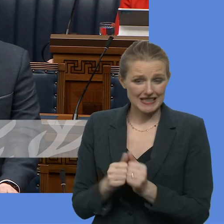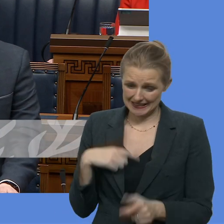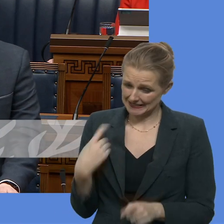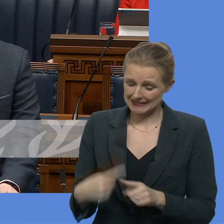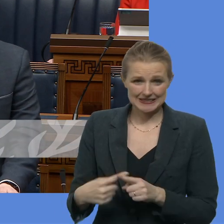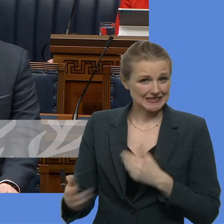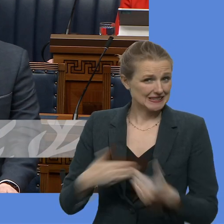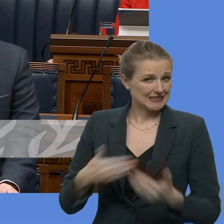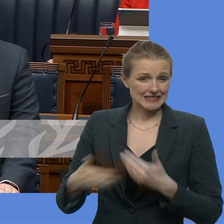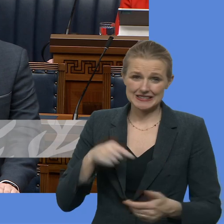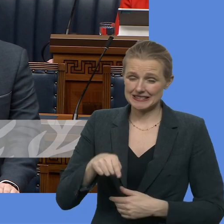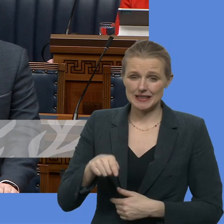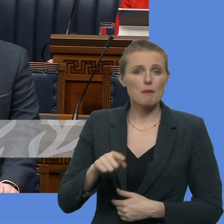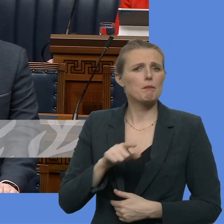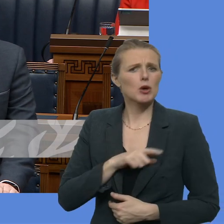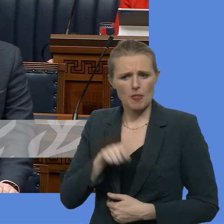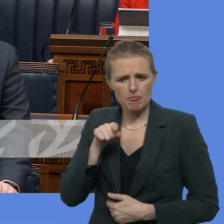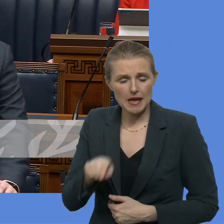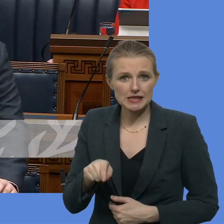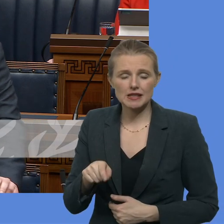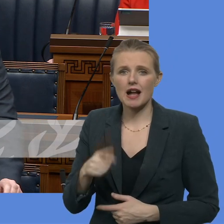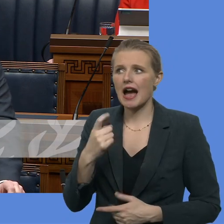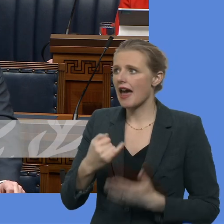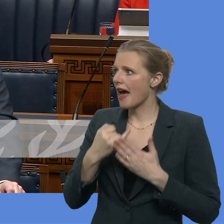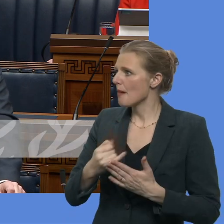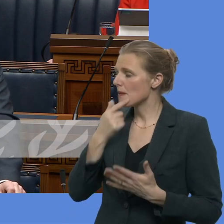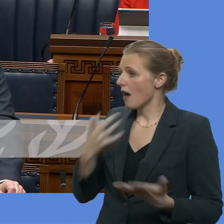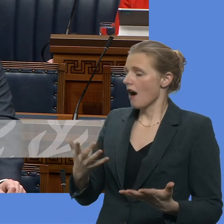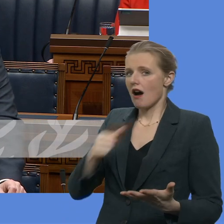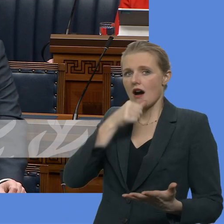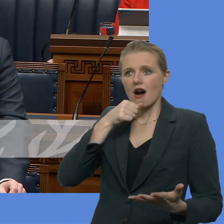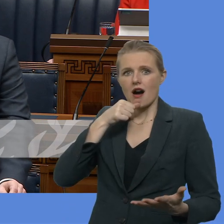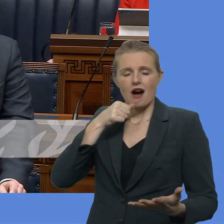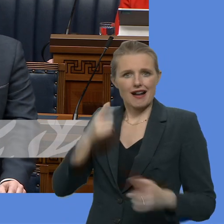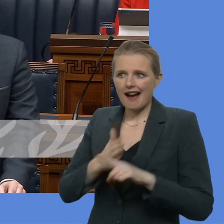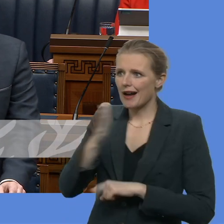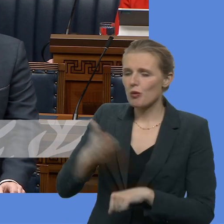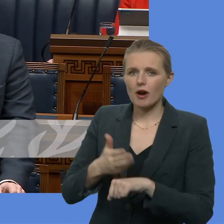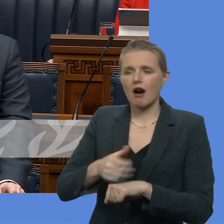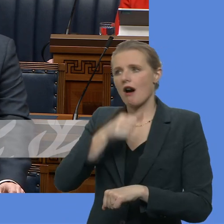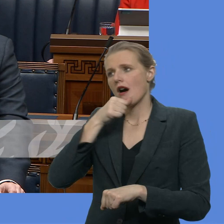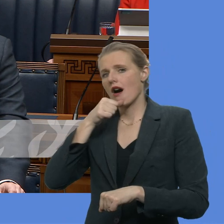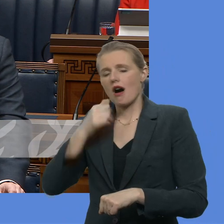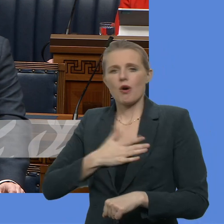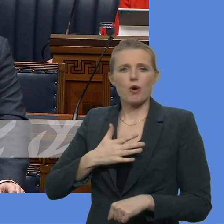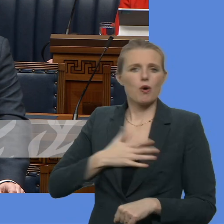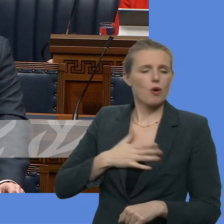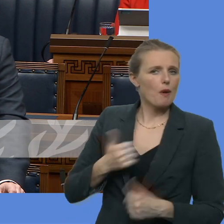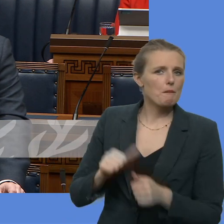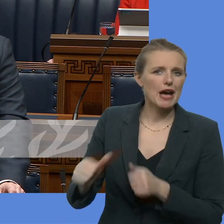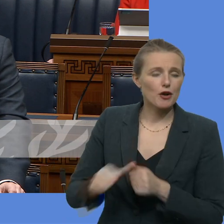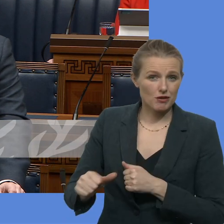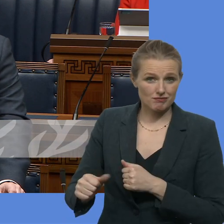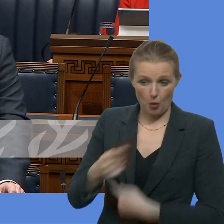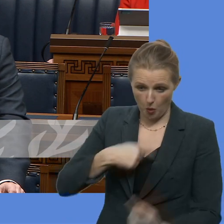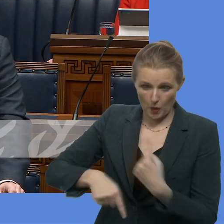We know that this can be a major game changer for people in Northern Ireland, and as we have discussed, the ability to get people into